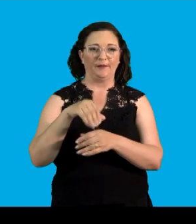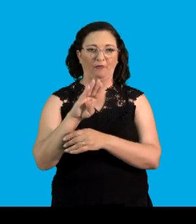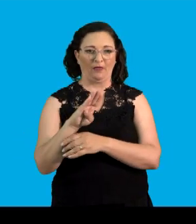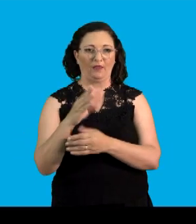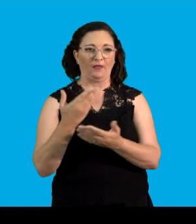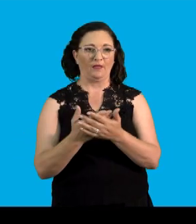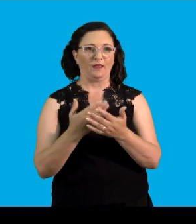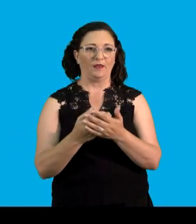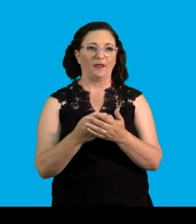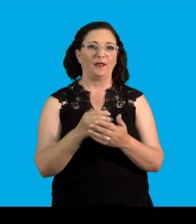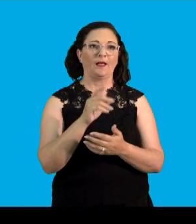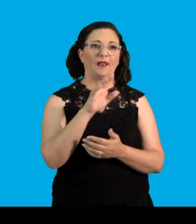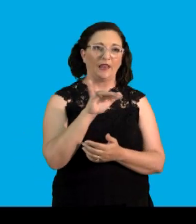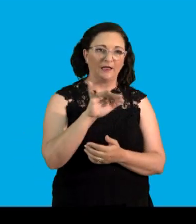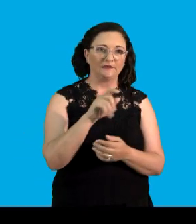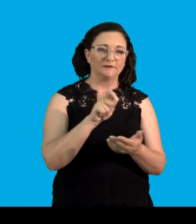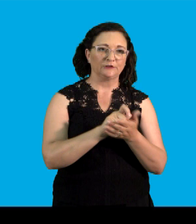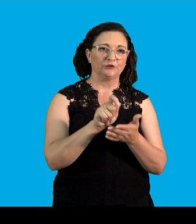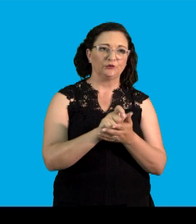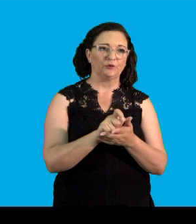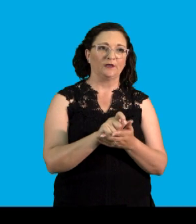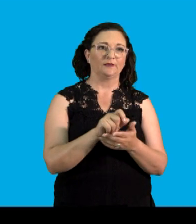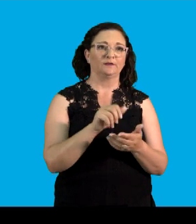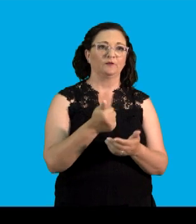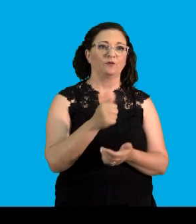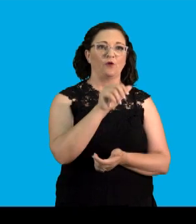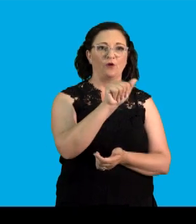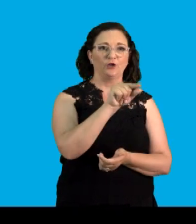A. Write only the letter A to J next to the question number.